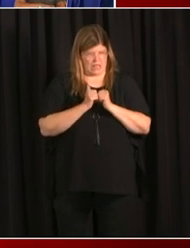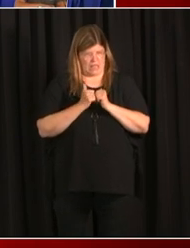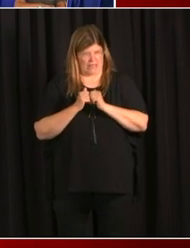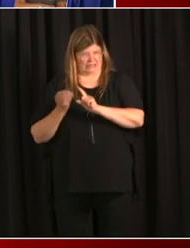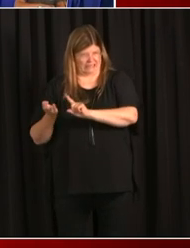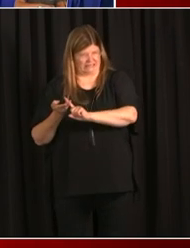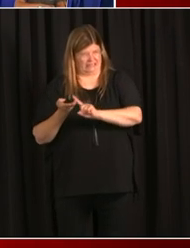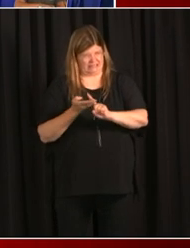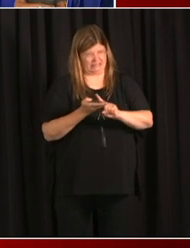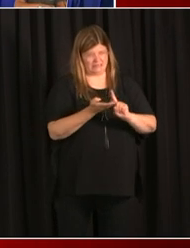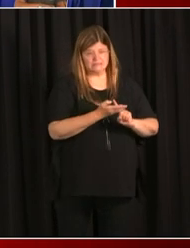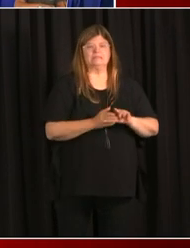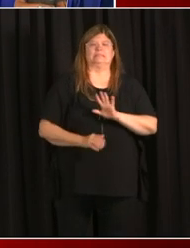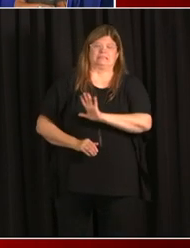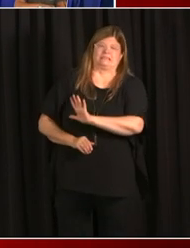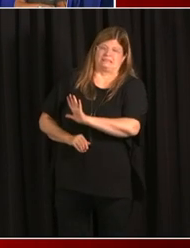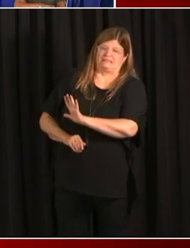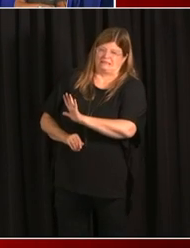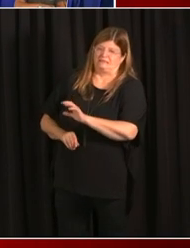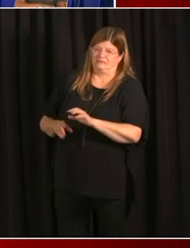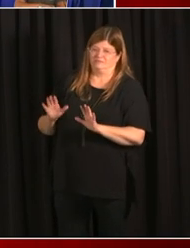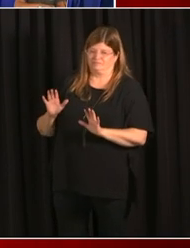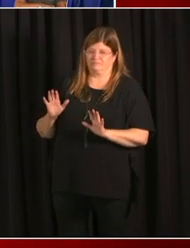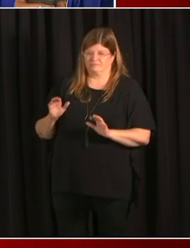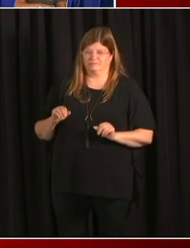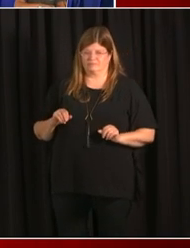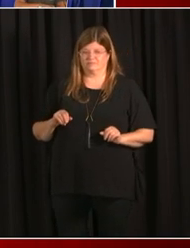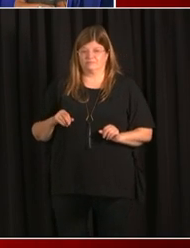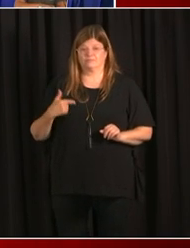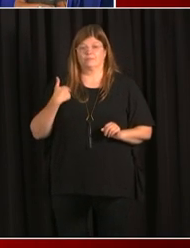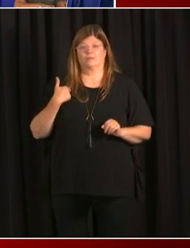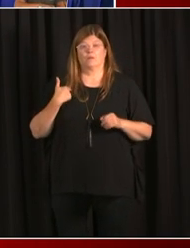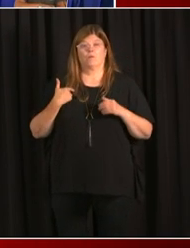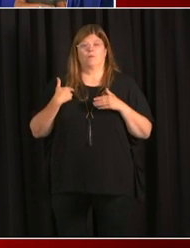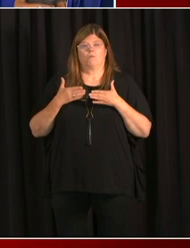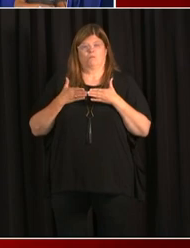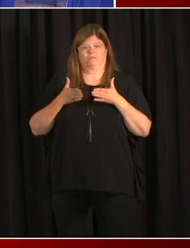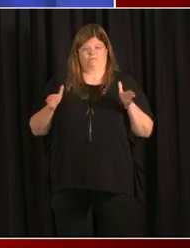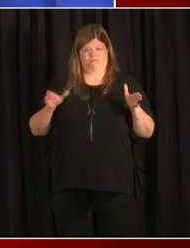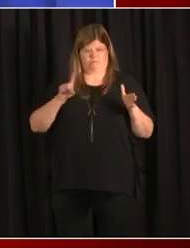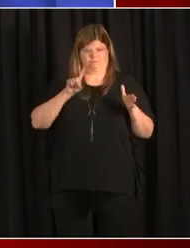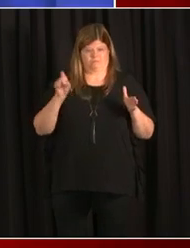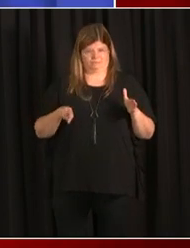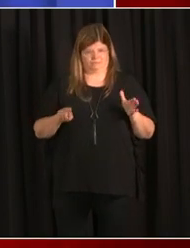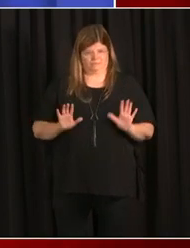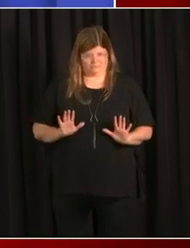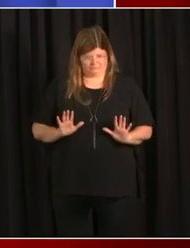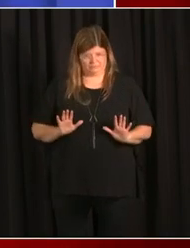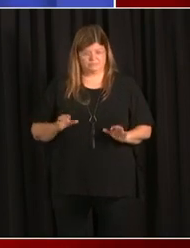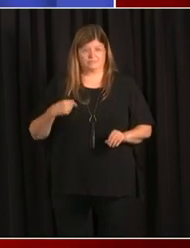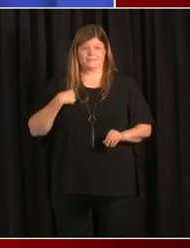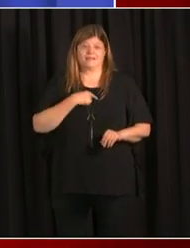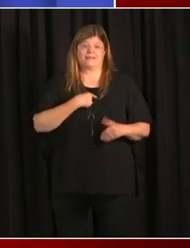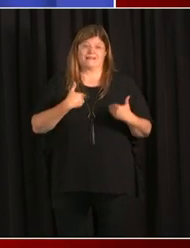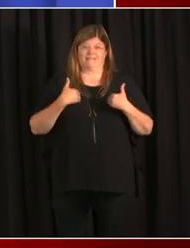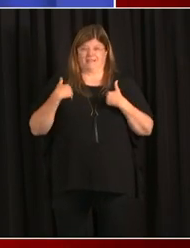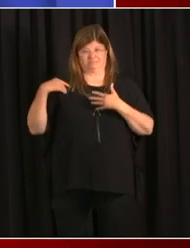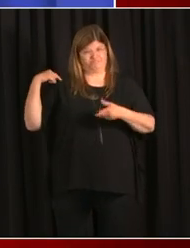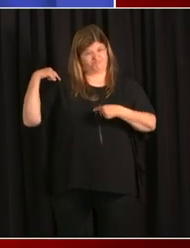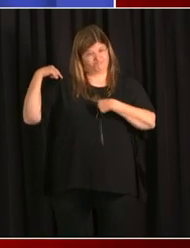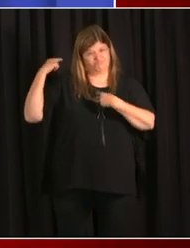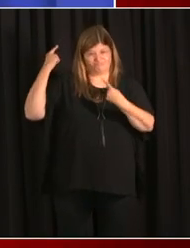So I'll, if you allow, I'll broaden the question. We have, since